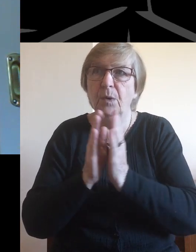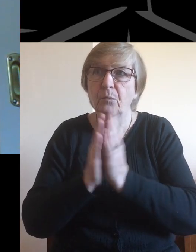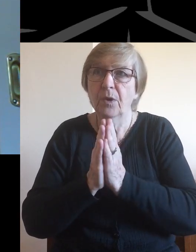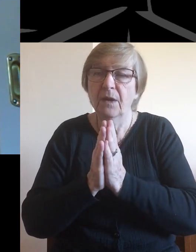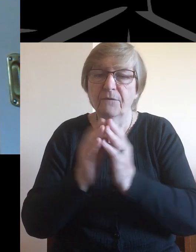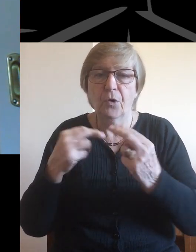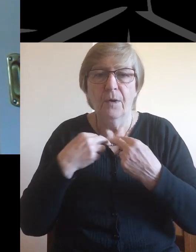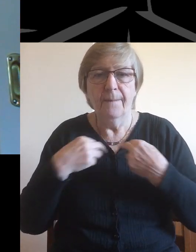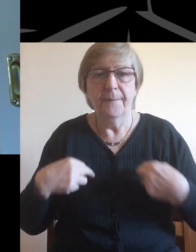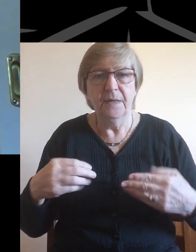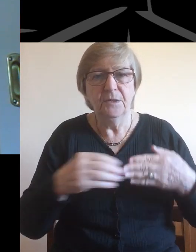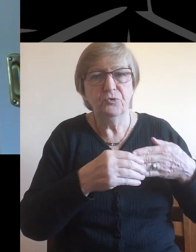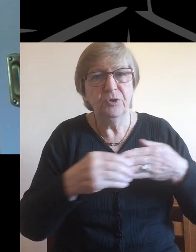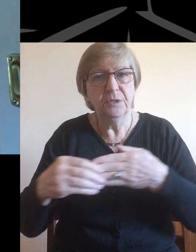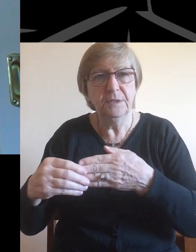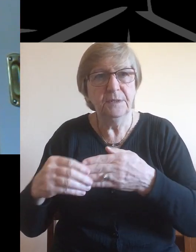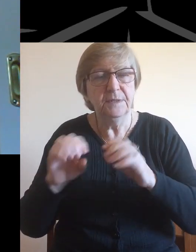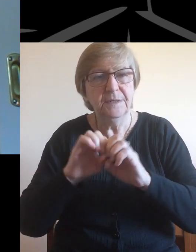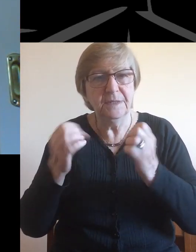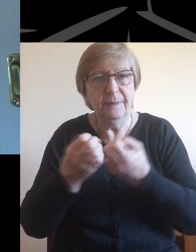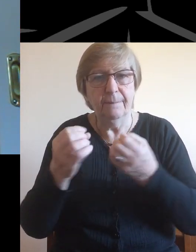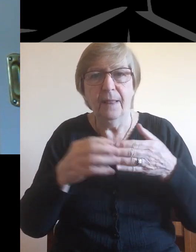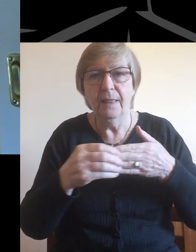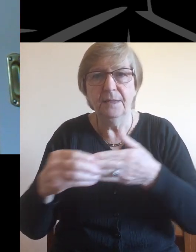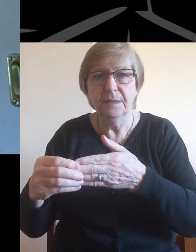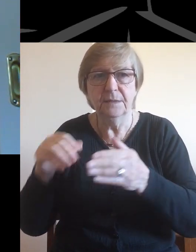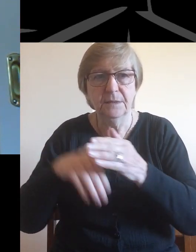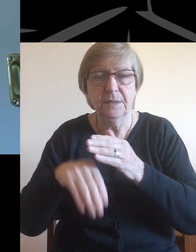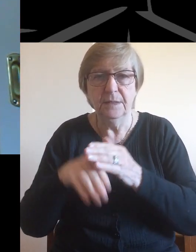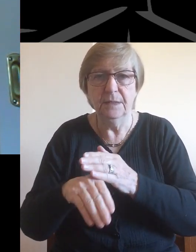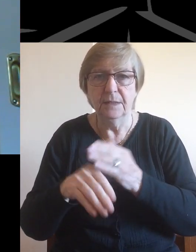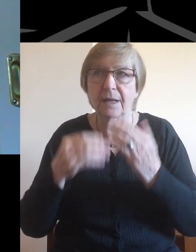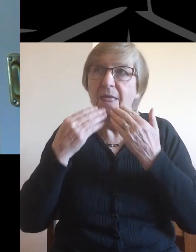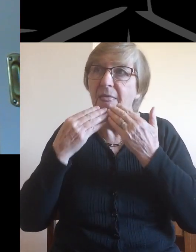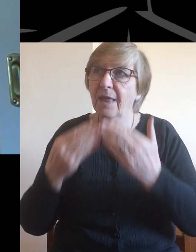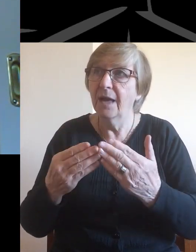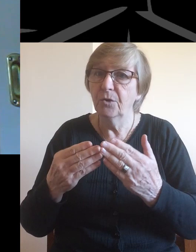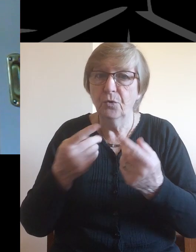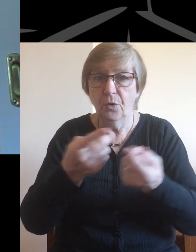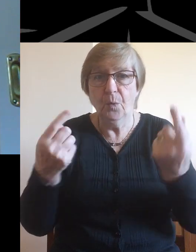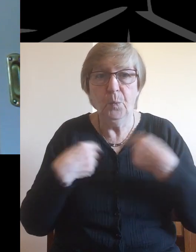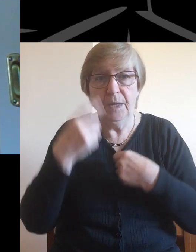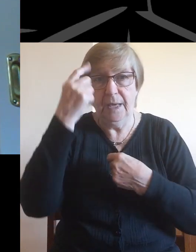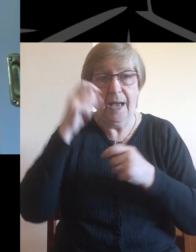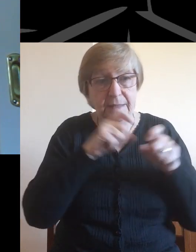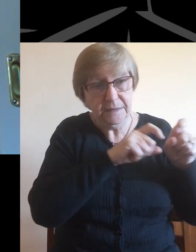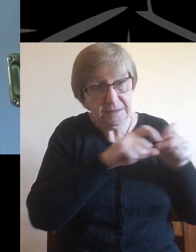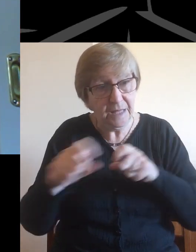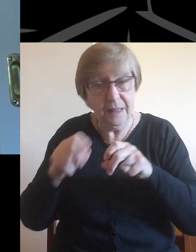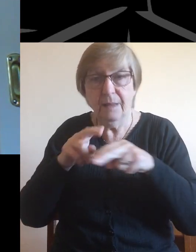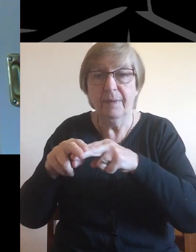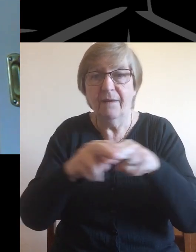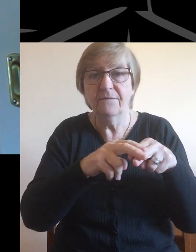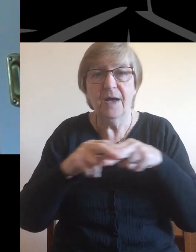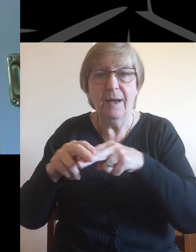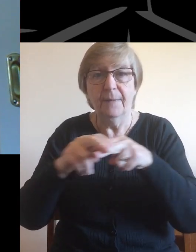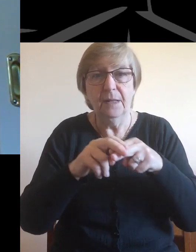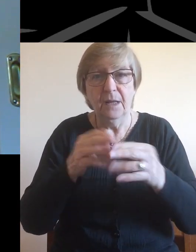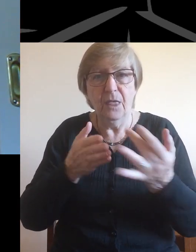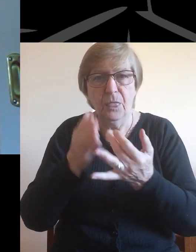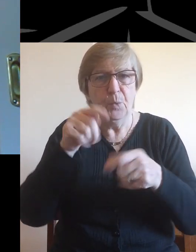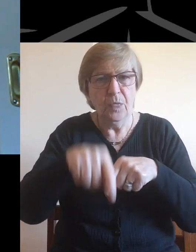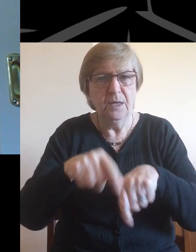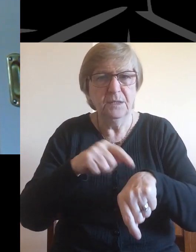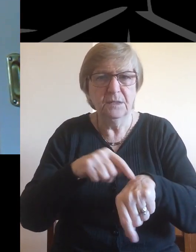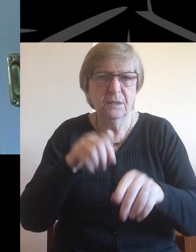We pray for our ministry team and leadership here in Claremont, and we thank you that we have been able to remain a family even during this time